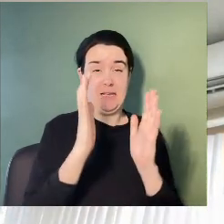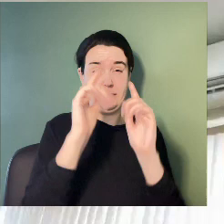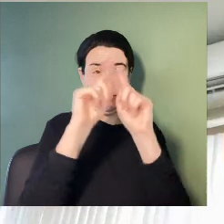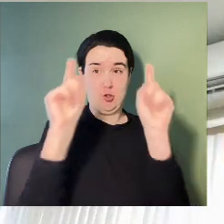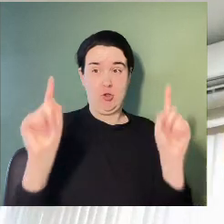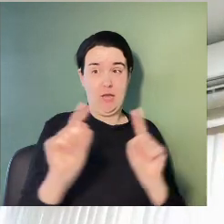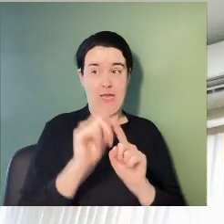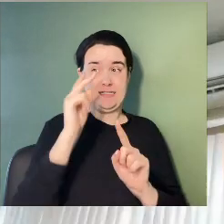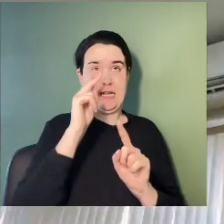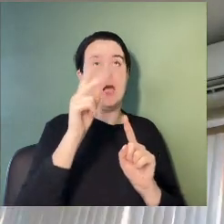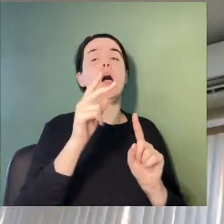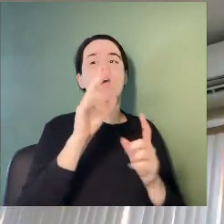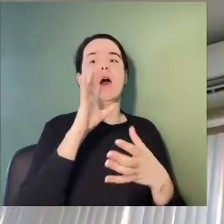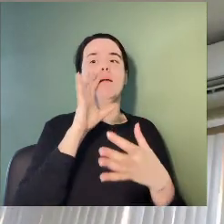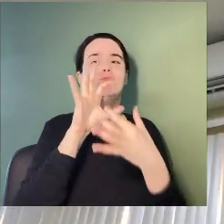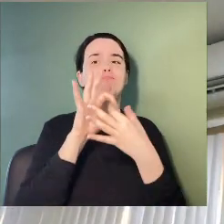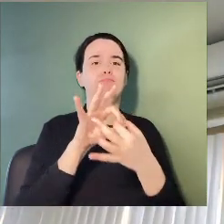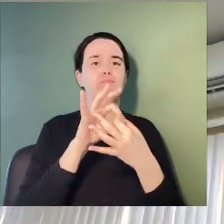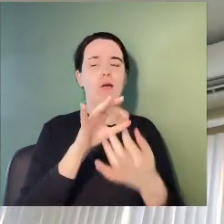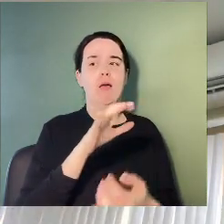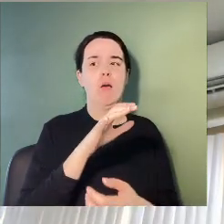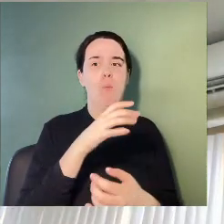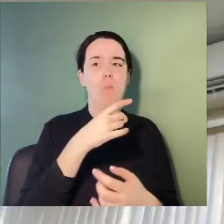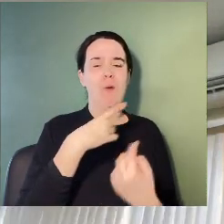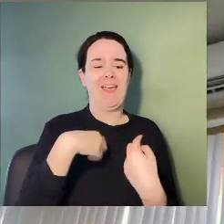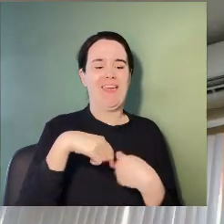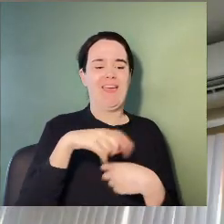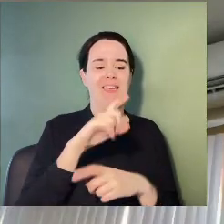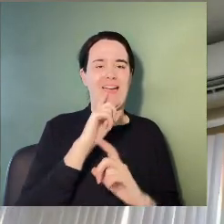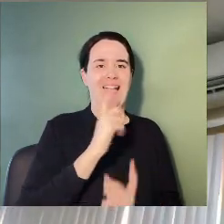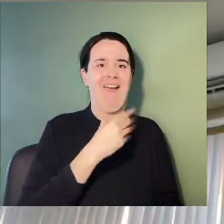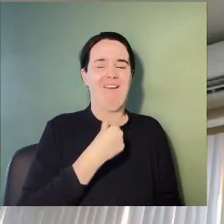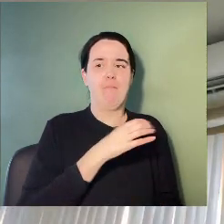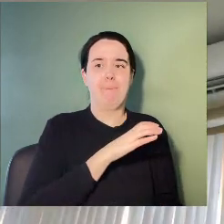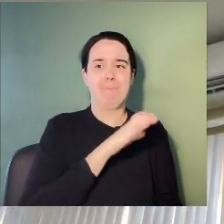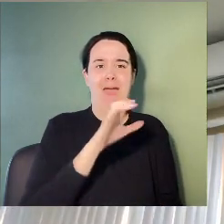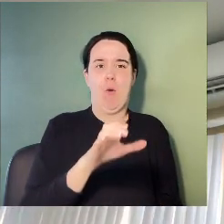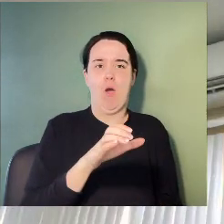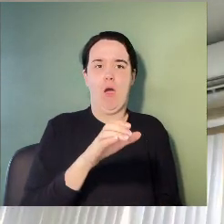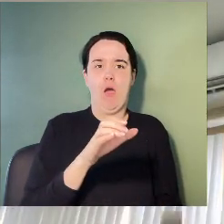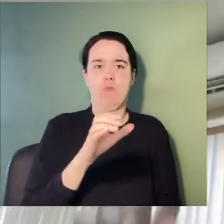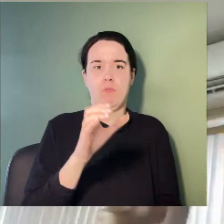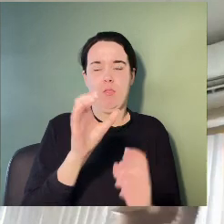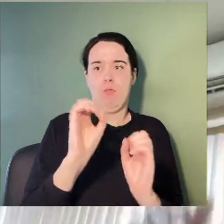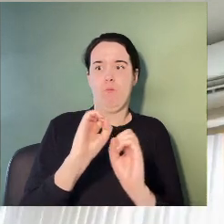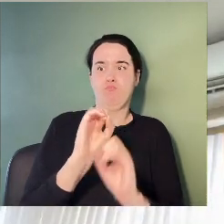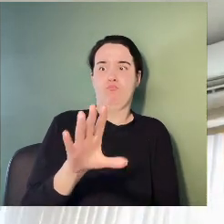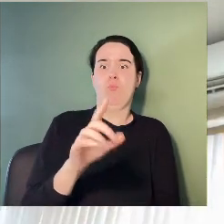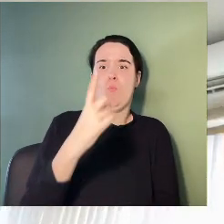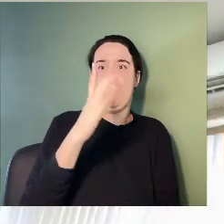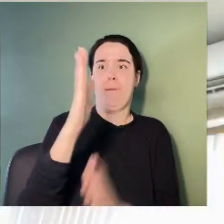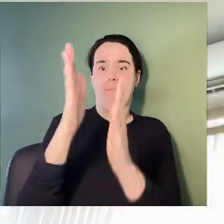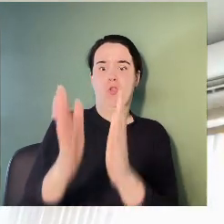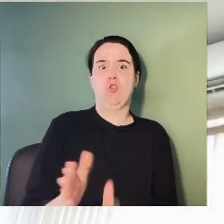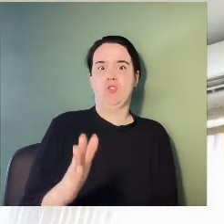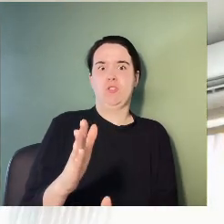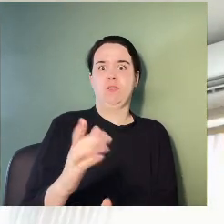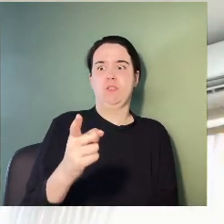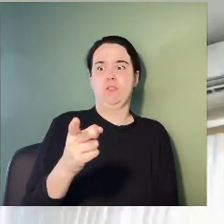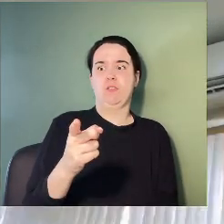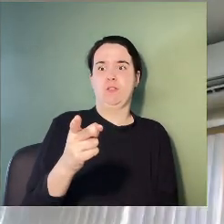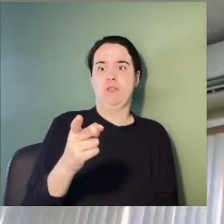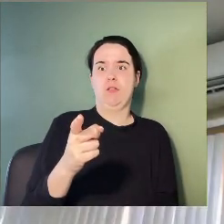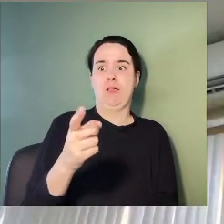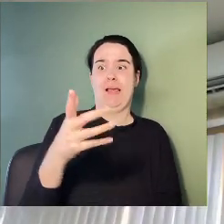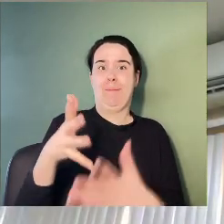Ultimately, we cannot have power in the hands of one person, which seems to be the case right now. Like big tech